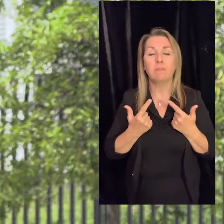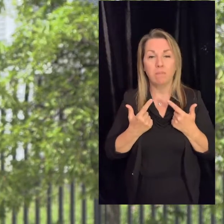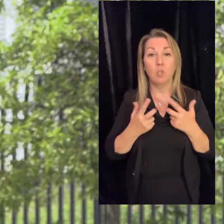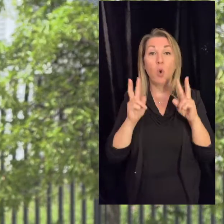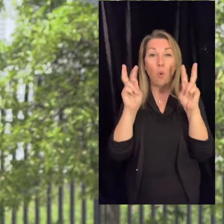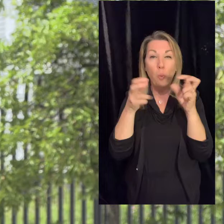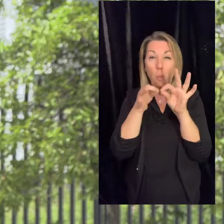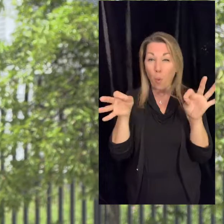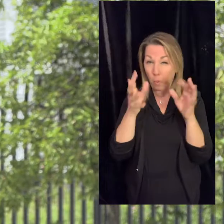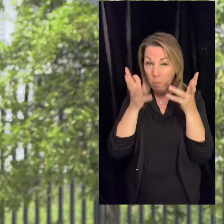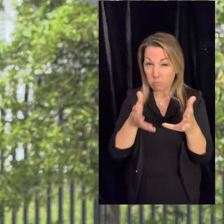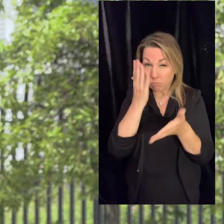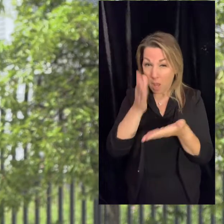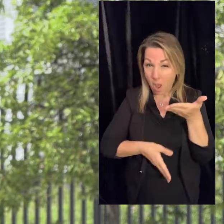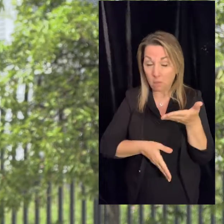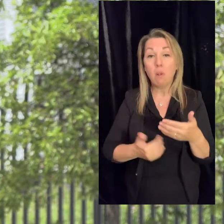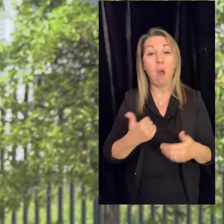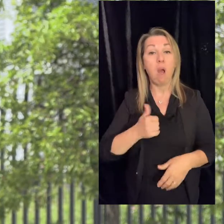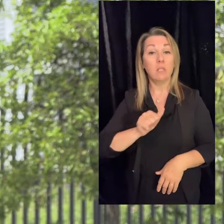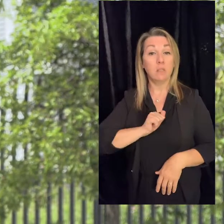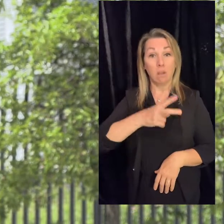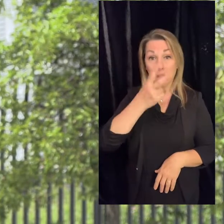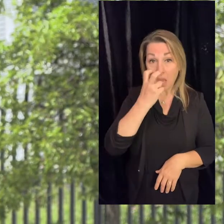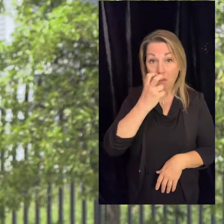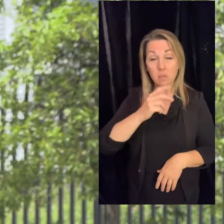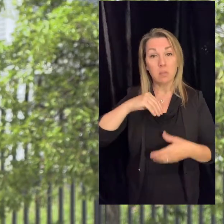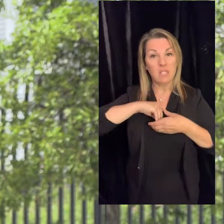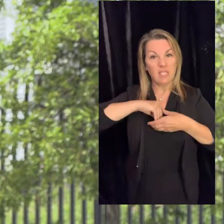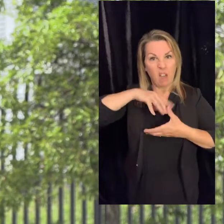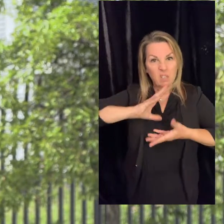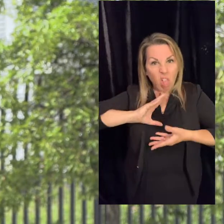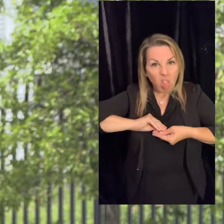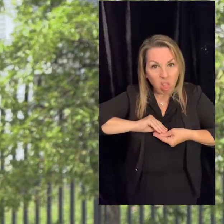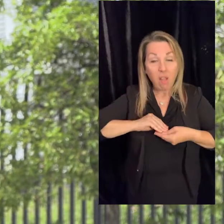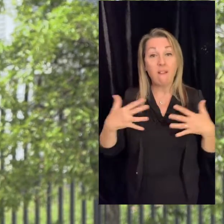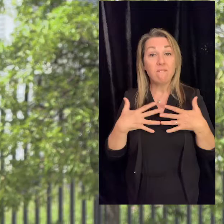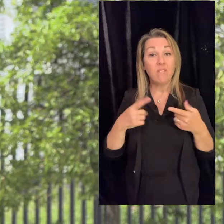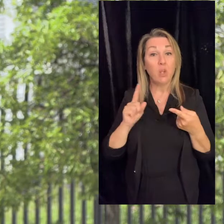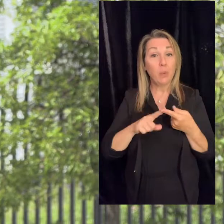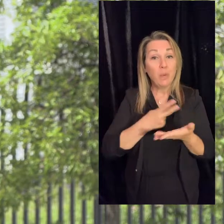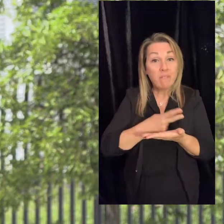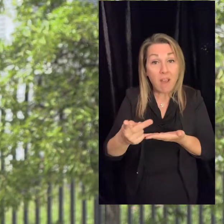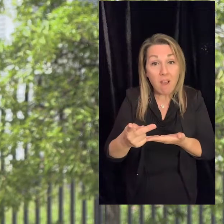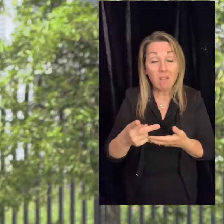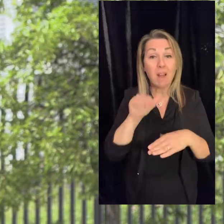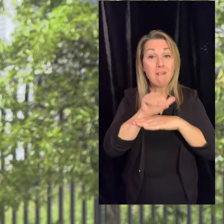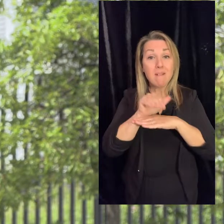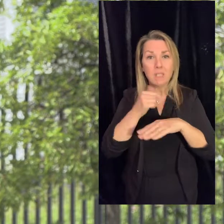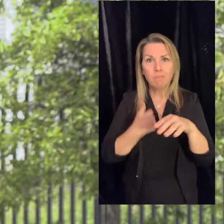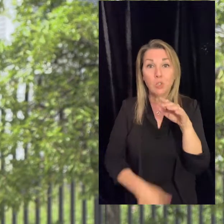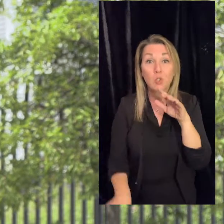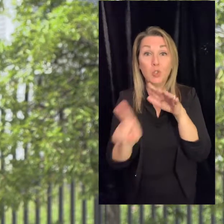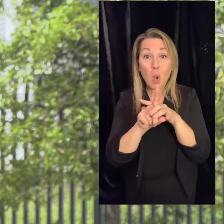quote. I have self-doubt, I have insecurity, I have fear of failure. I have nights when I show